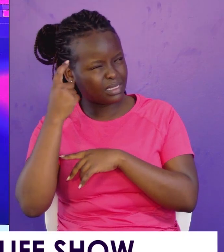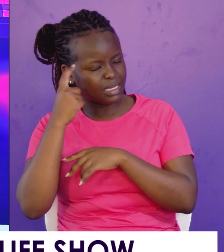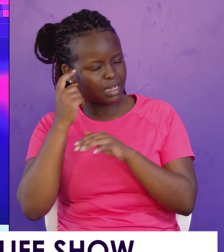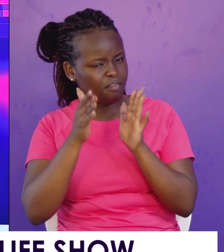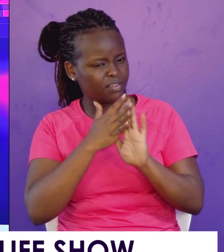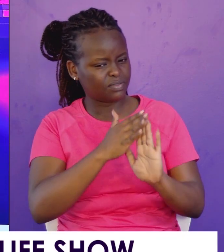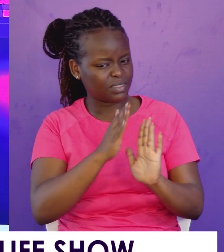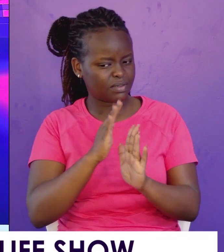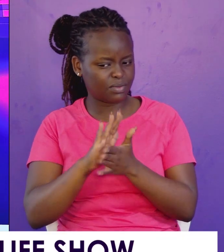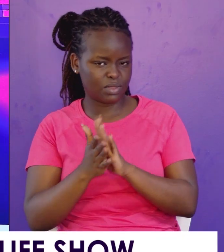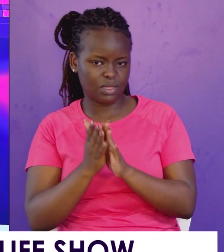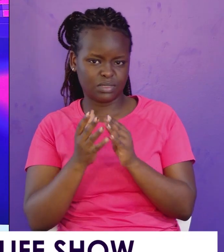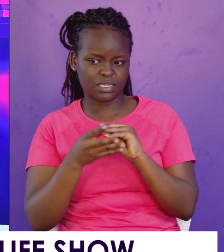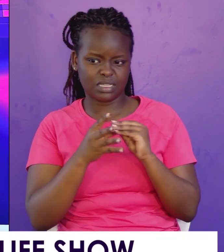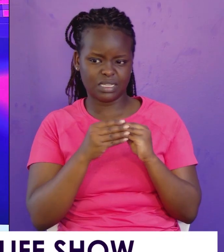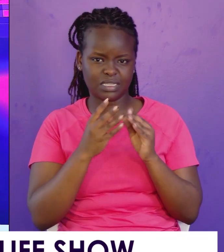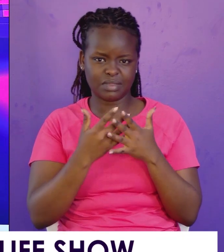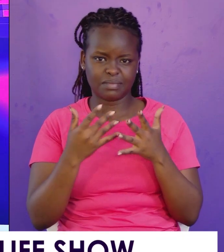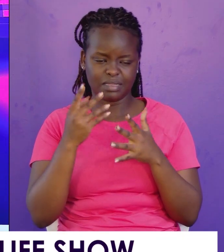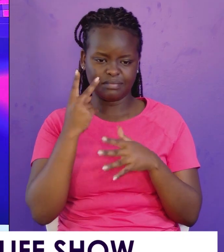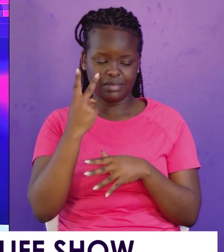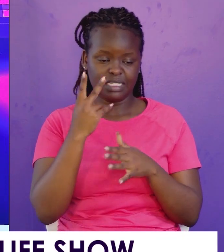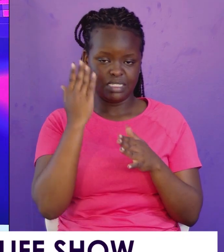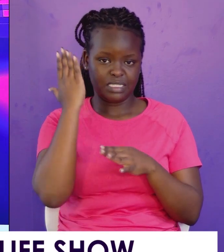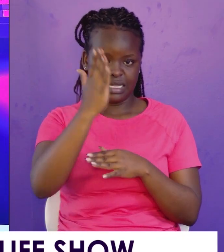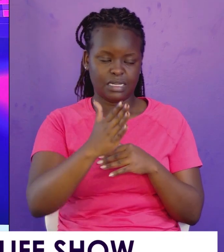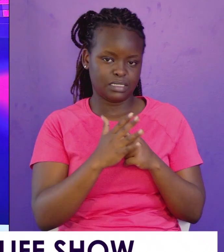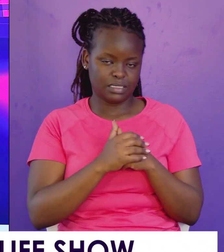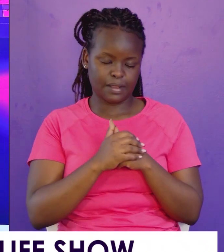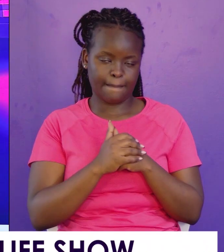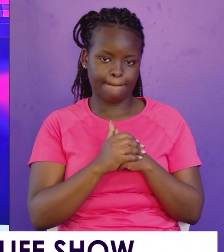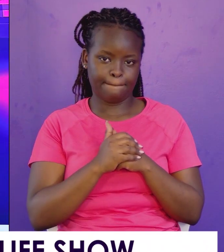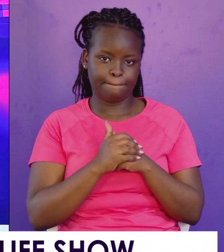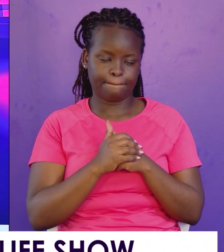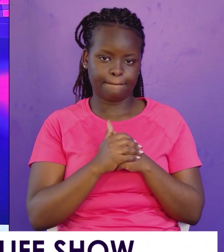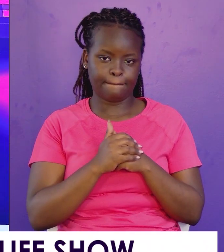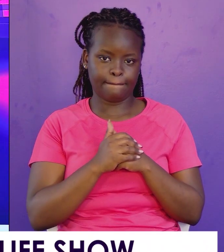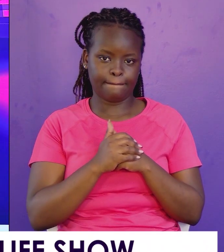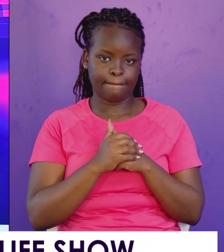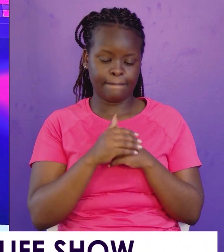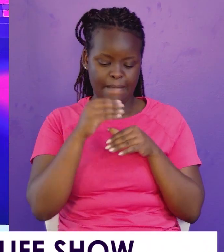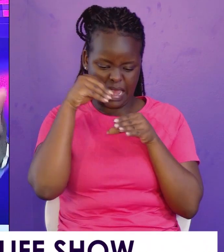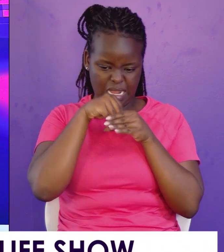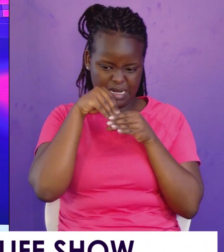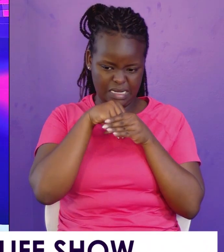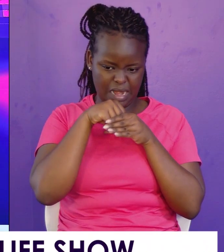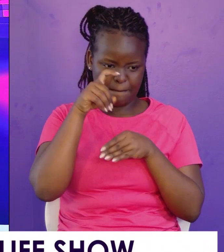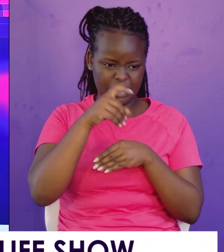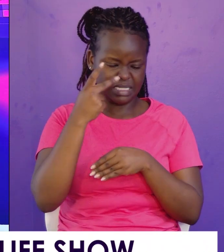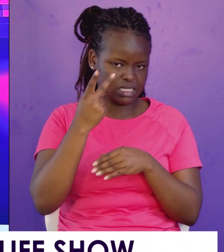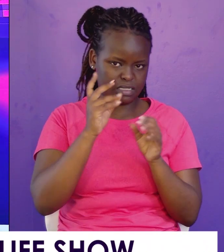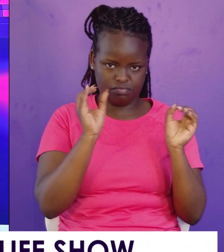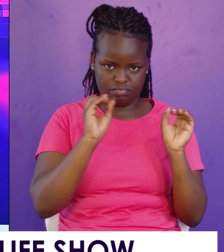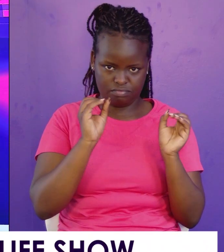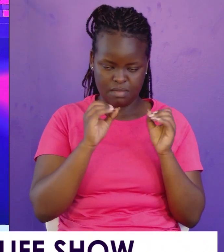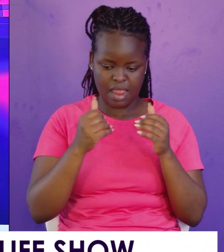to create something that is seen directly. You can have something that you have inside you that I don't have to see, that